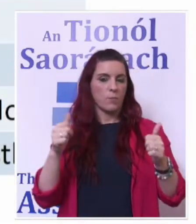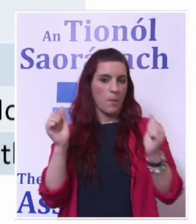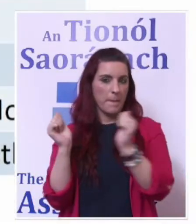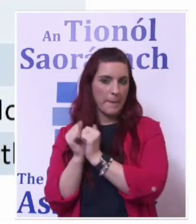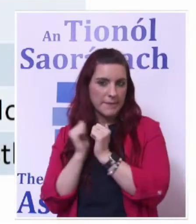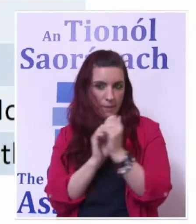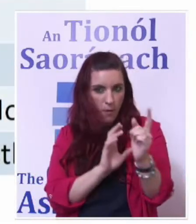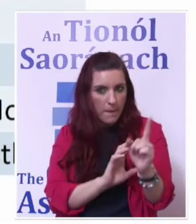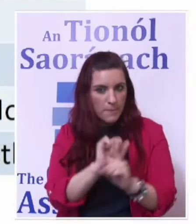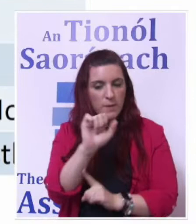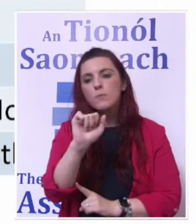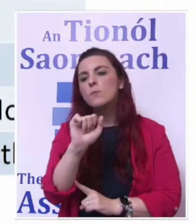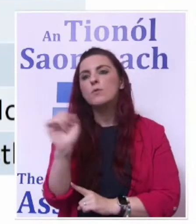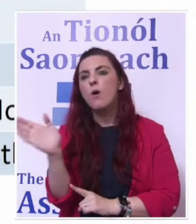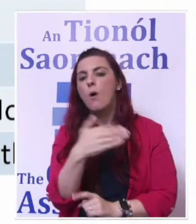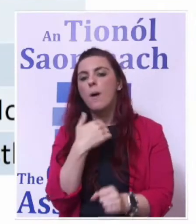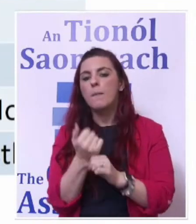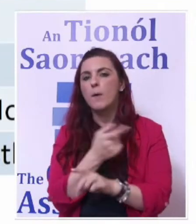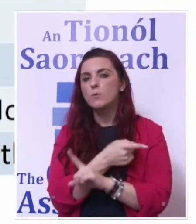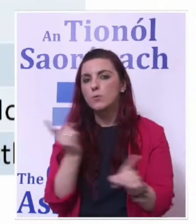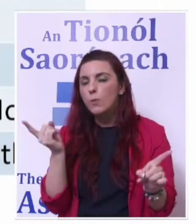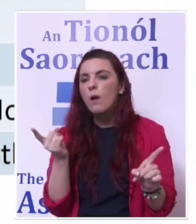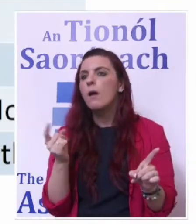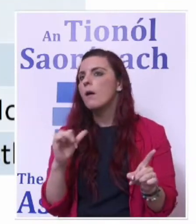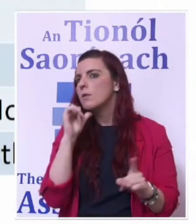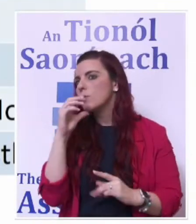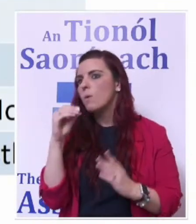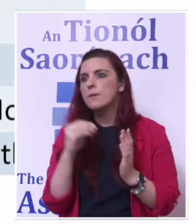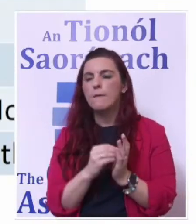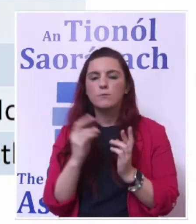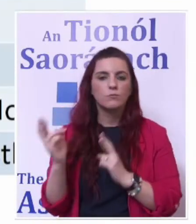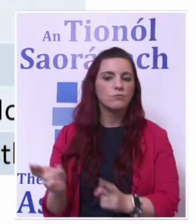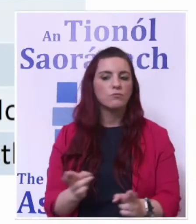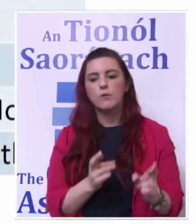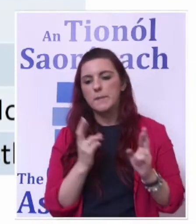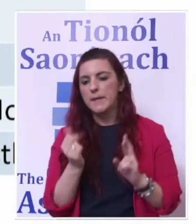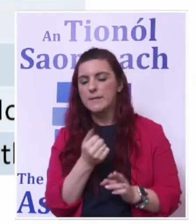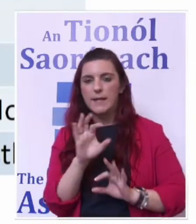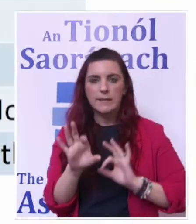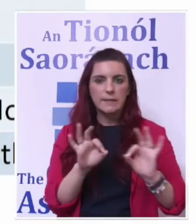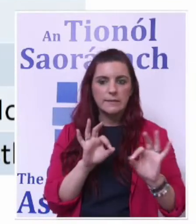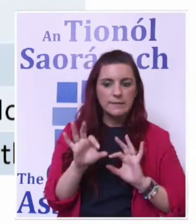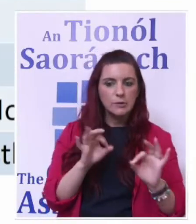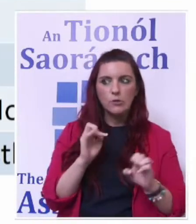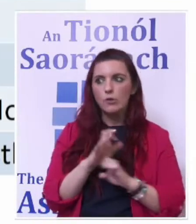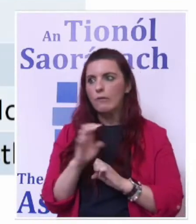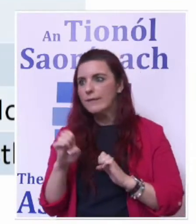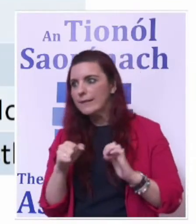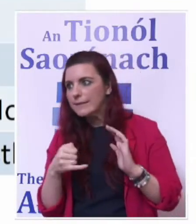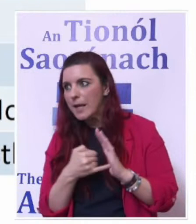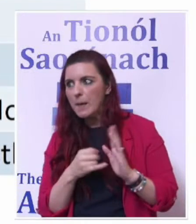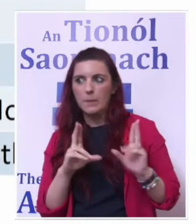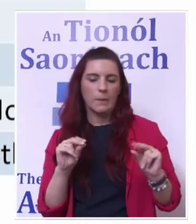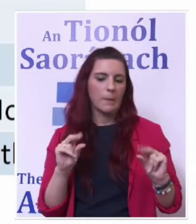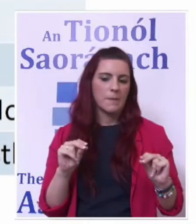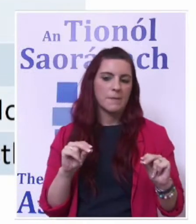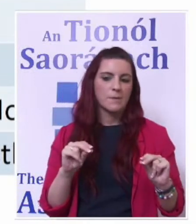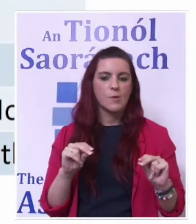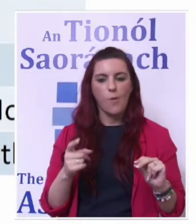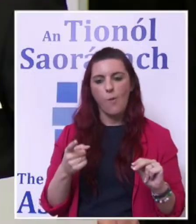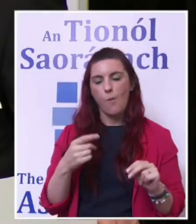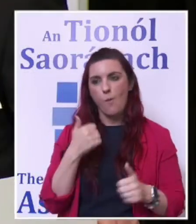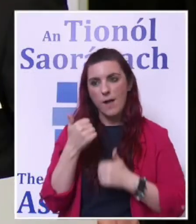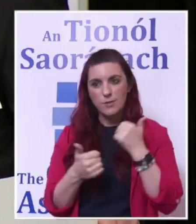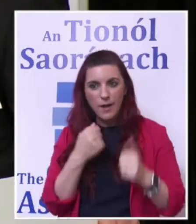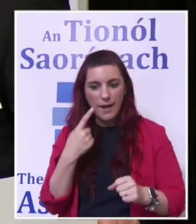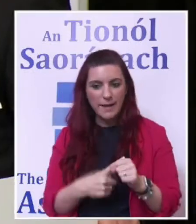sessions, which is all down to you. We don't have to repeat any lectures or any exams when we meet again. So well done again.